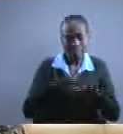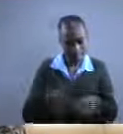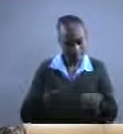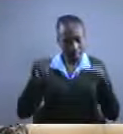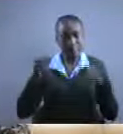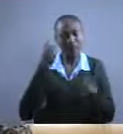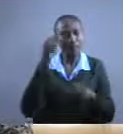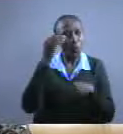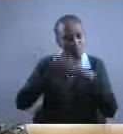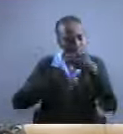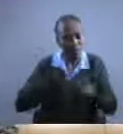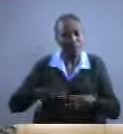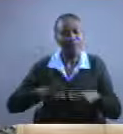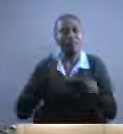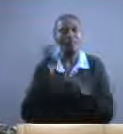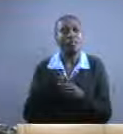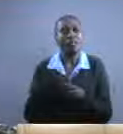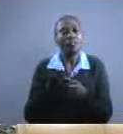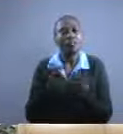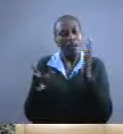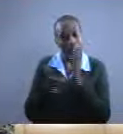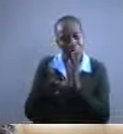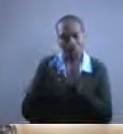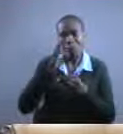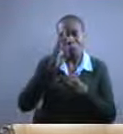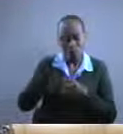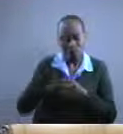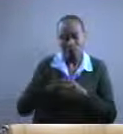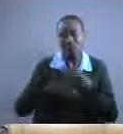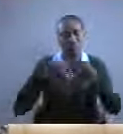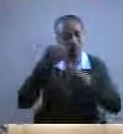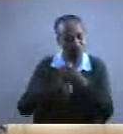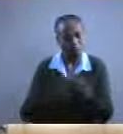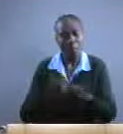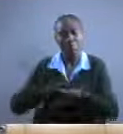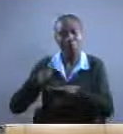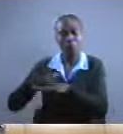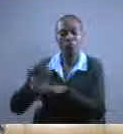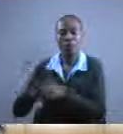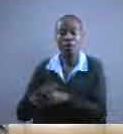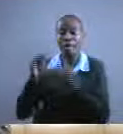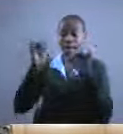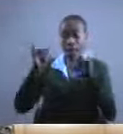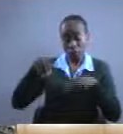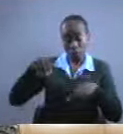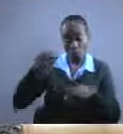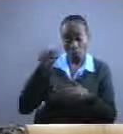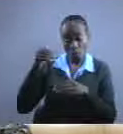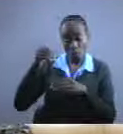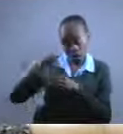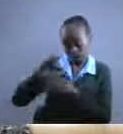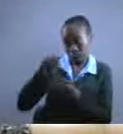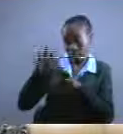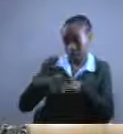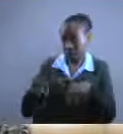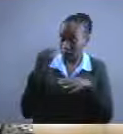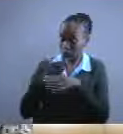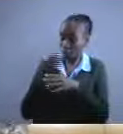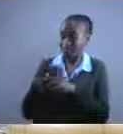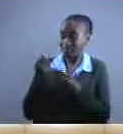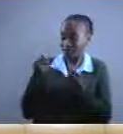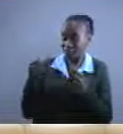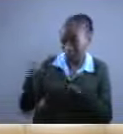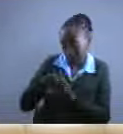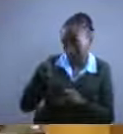to leverage value from ICT, and congratulate all those in our Parliament who contributed to this achievement.